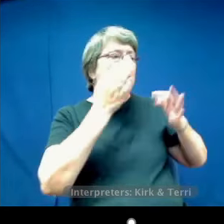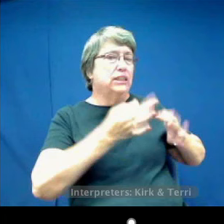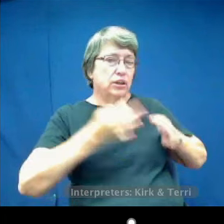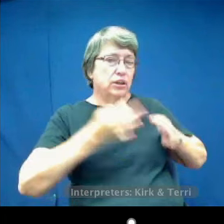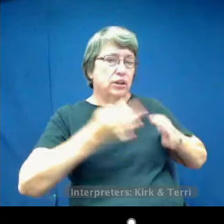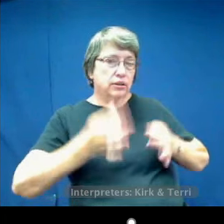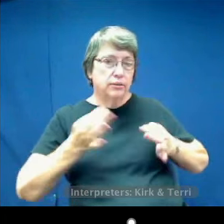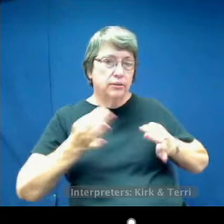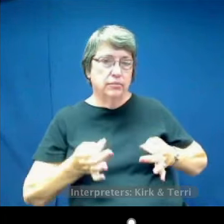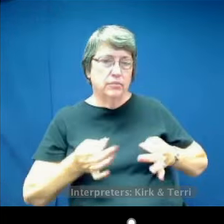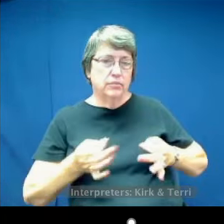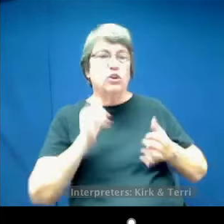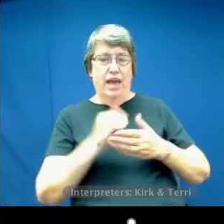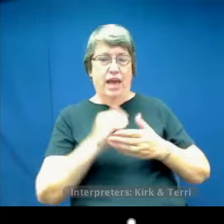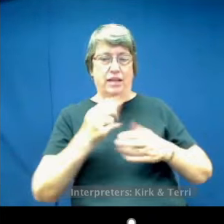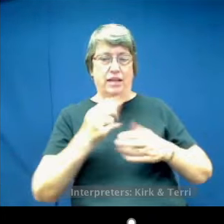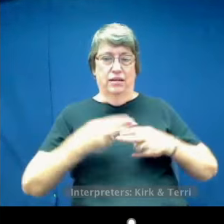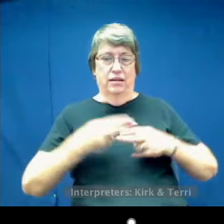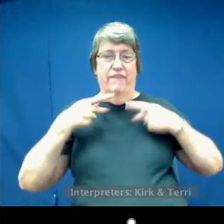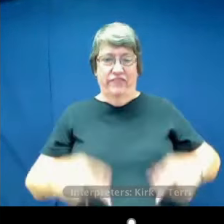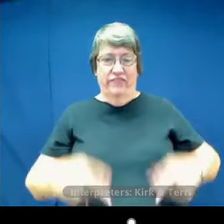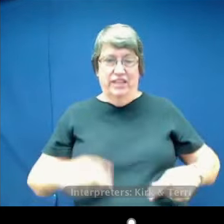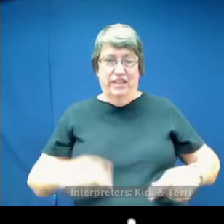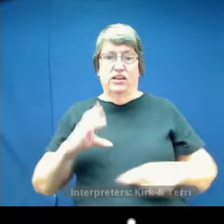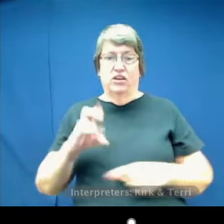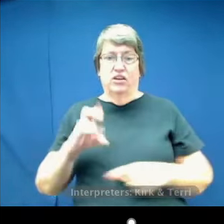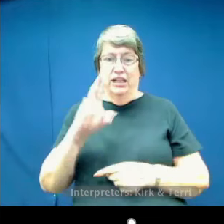So that's physical custody.